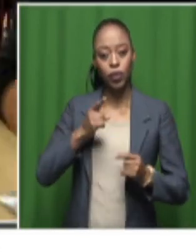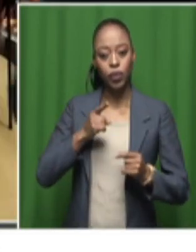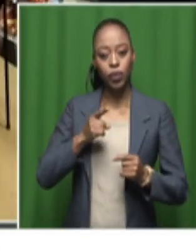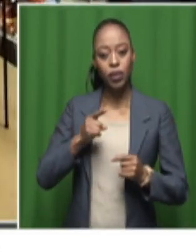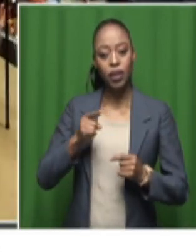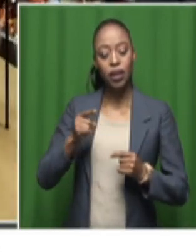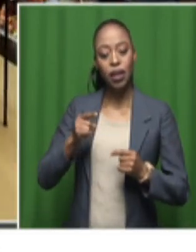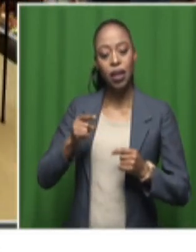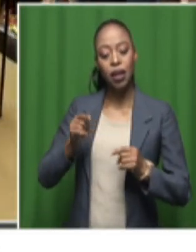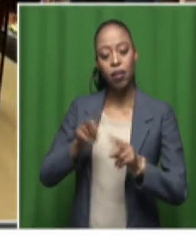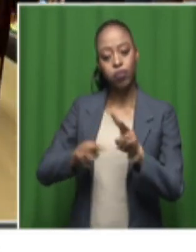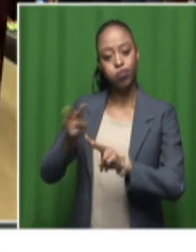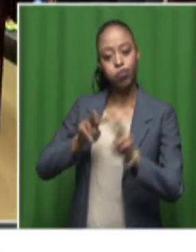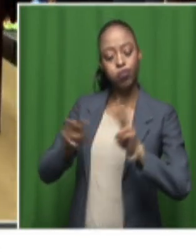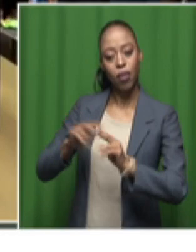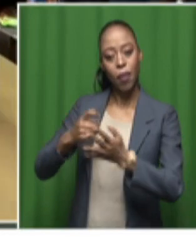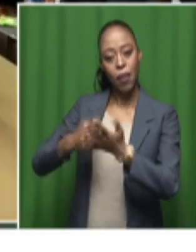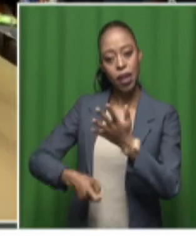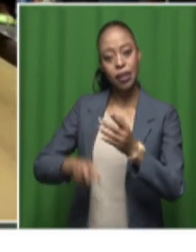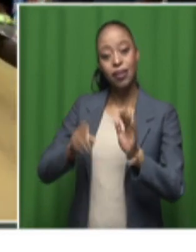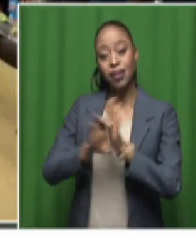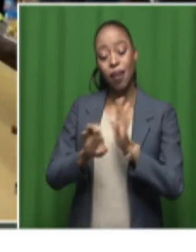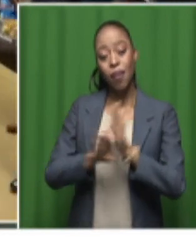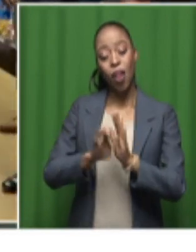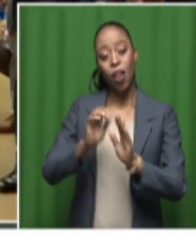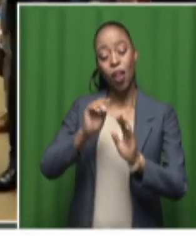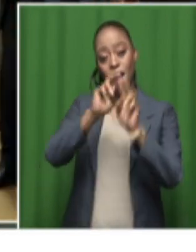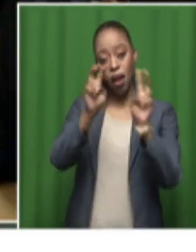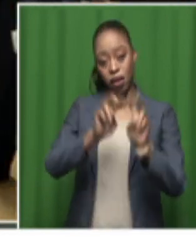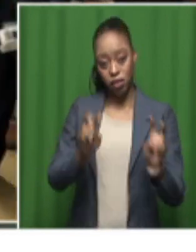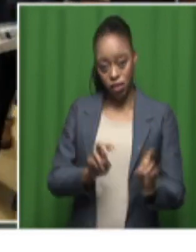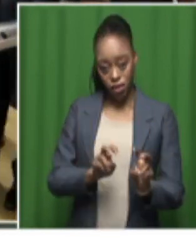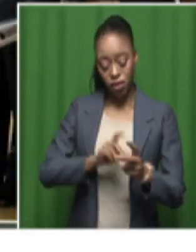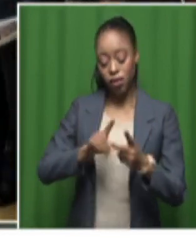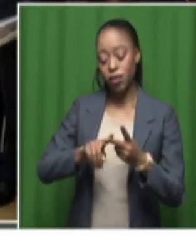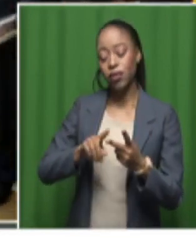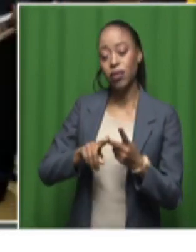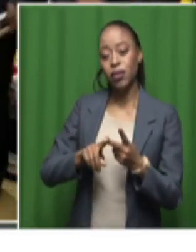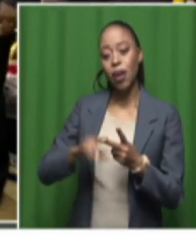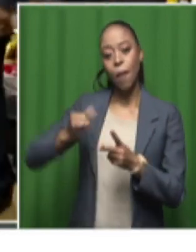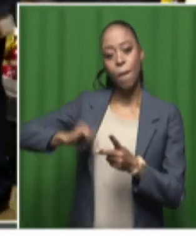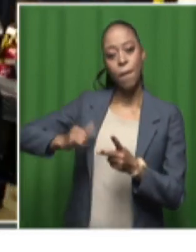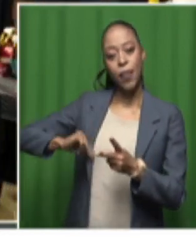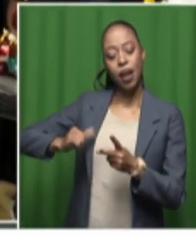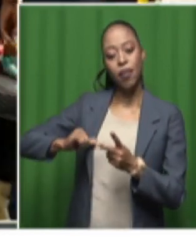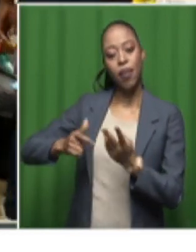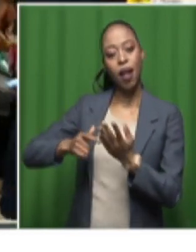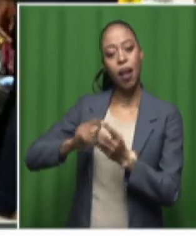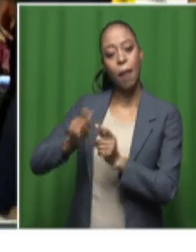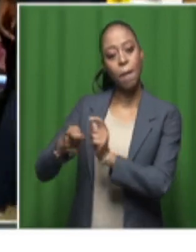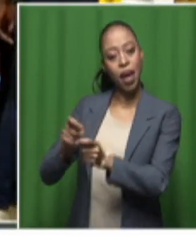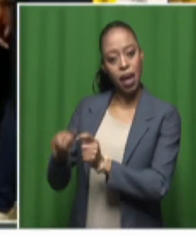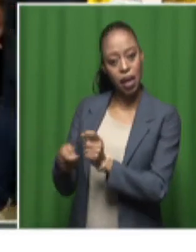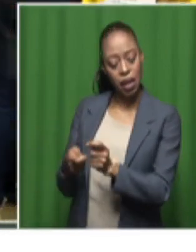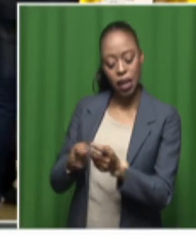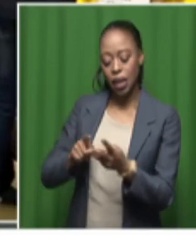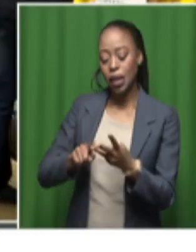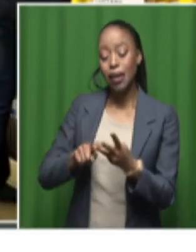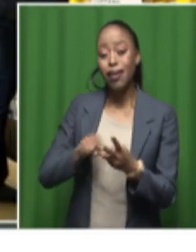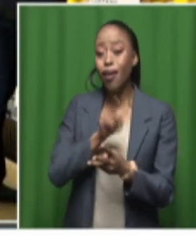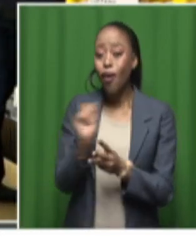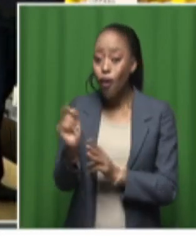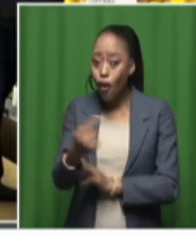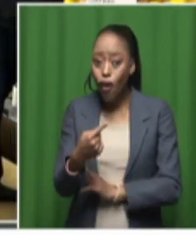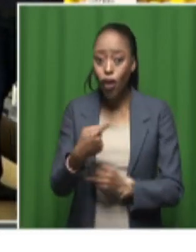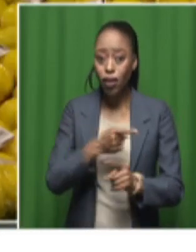administered prices, so for instance, electricity prices, when we talk about municipal tariffs, all of these have a